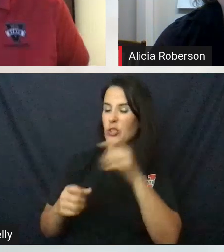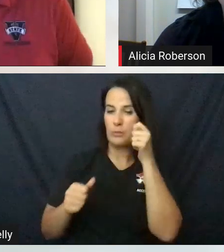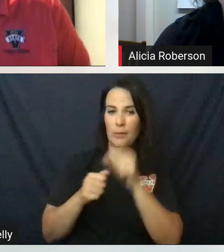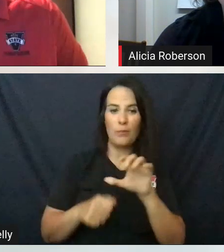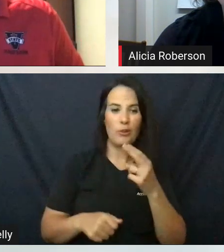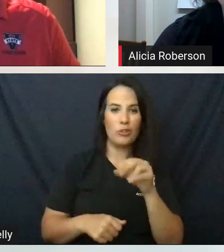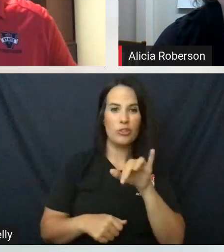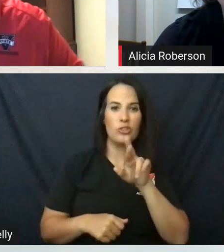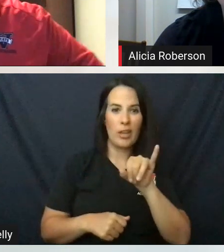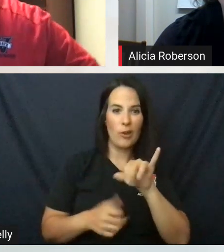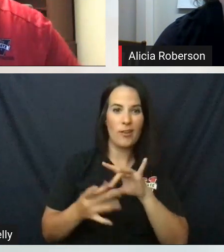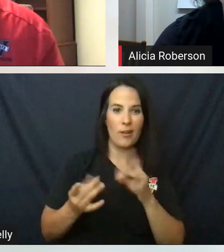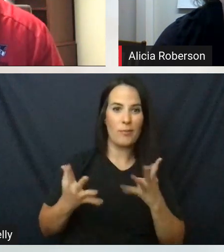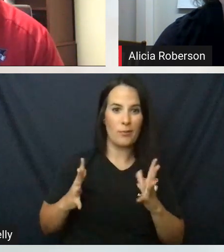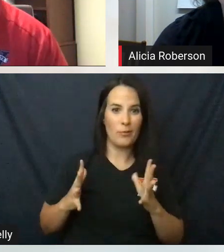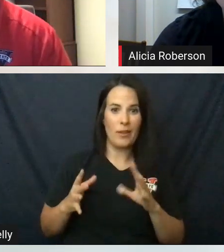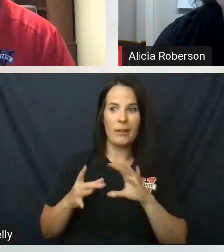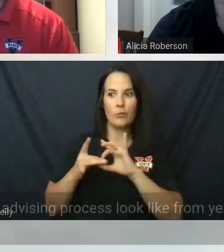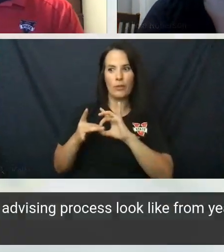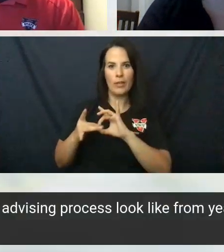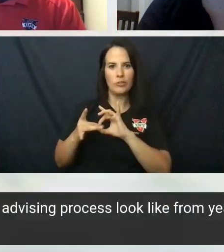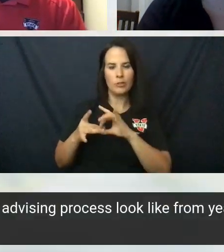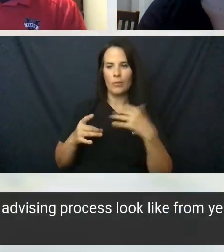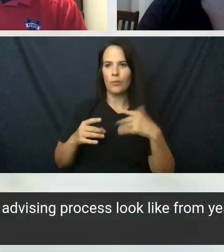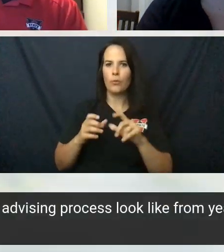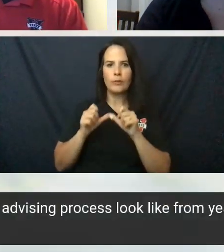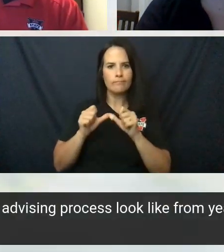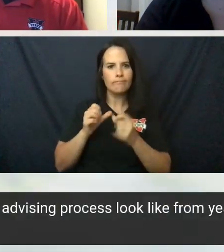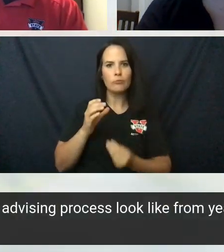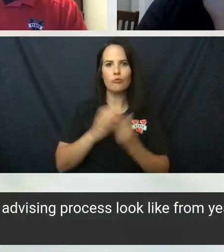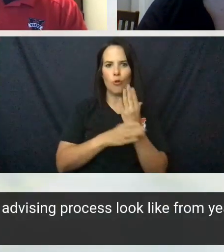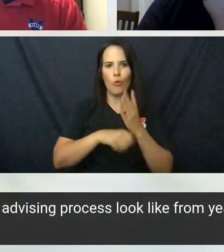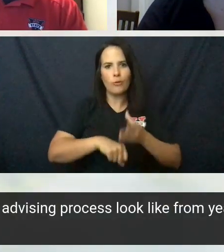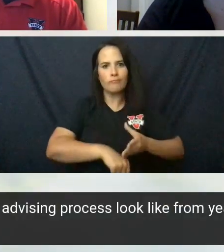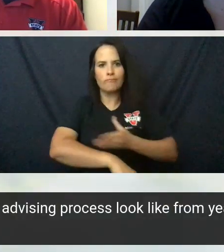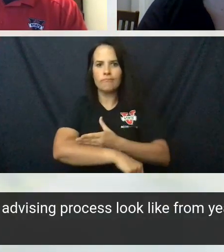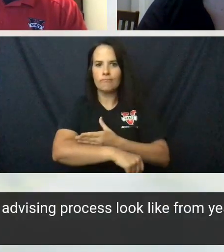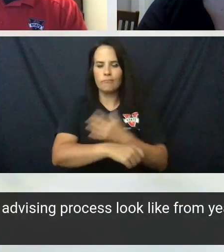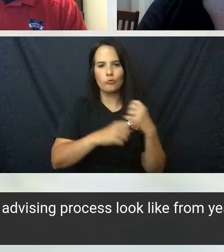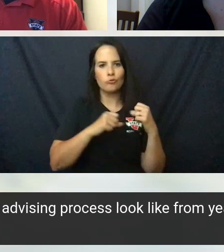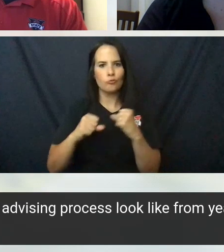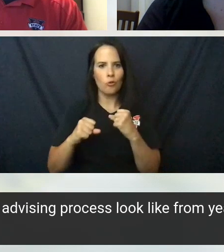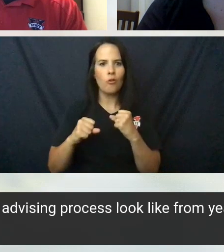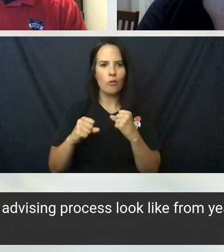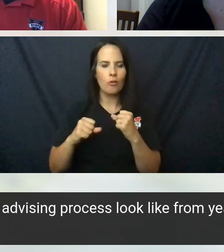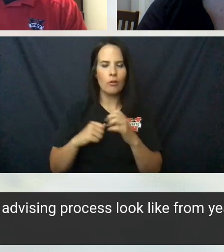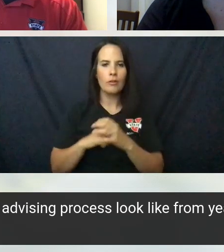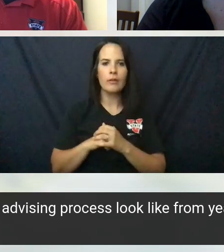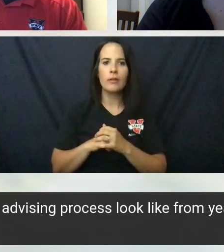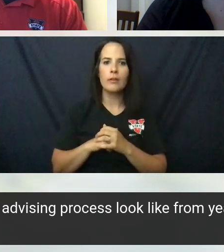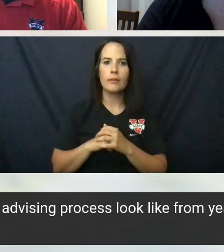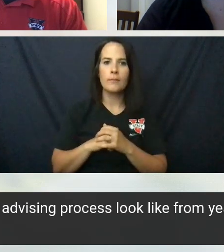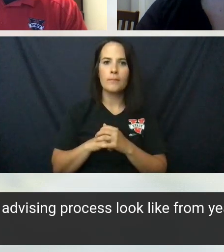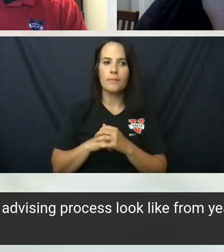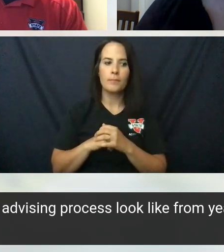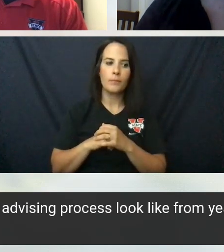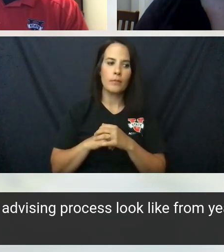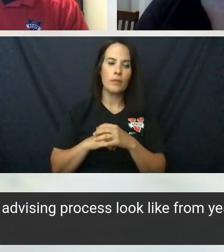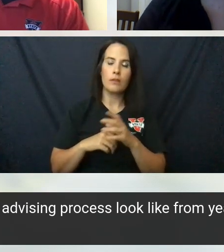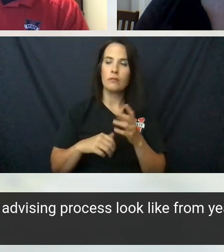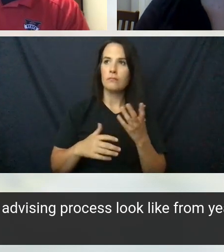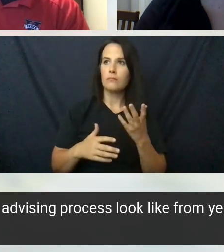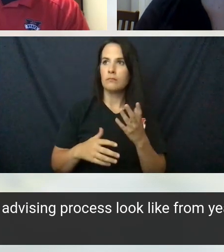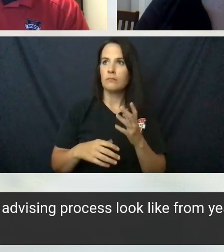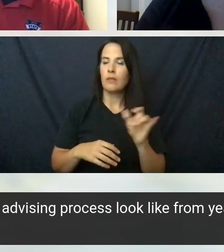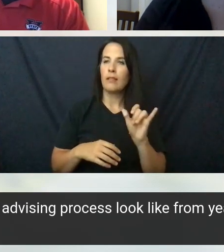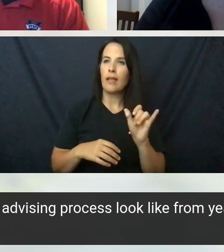about, it's just an opportunity. We grow from there, and we go from there. And it may seem, some people